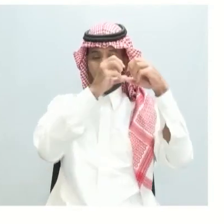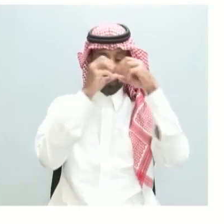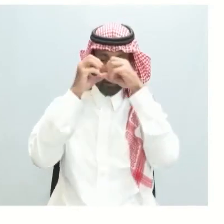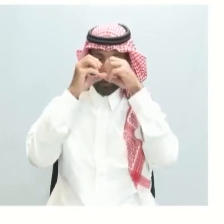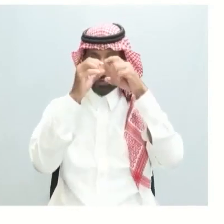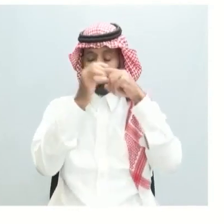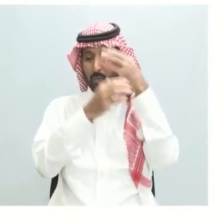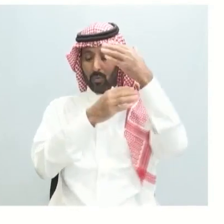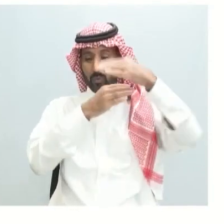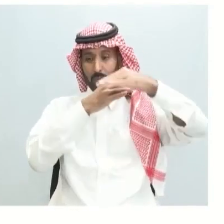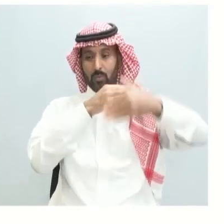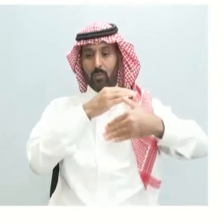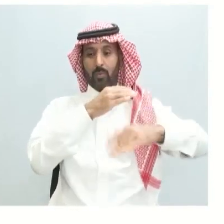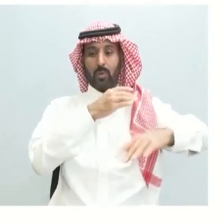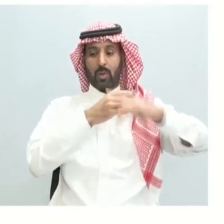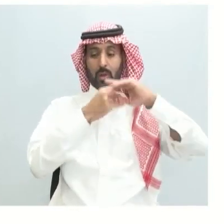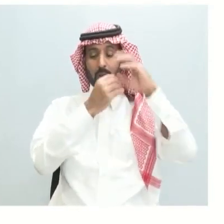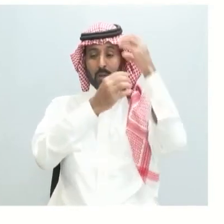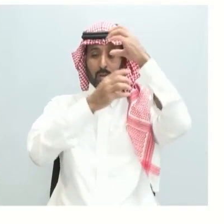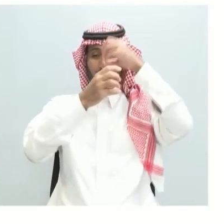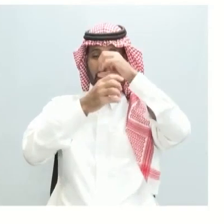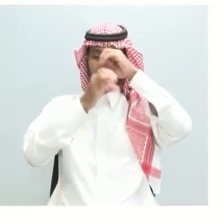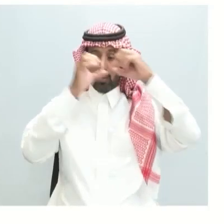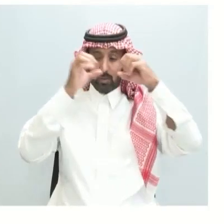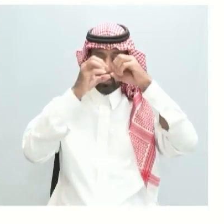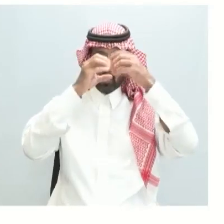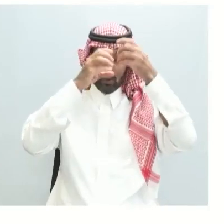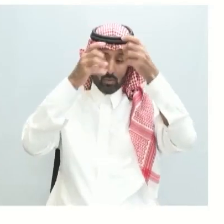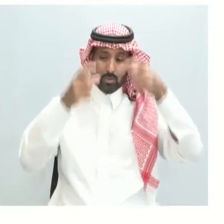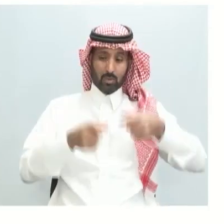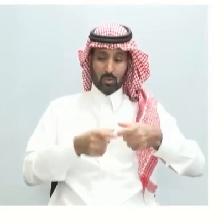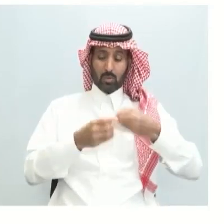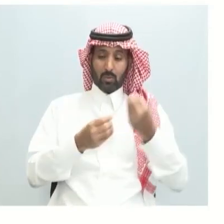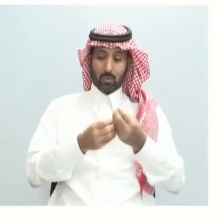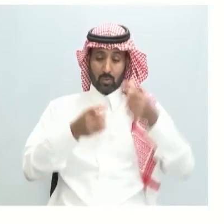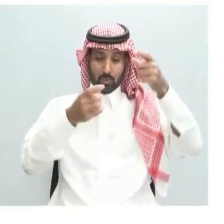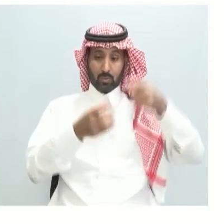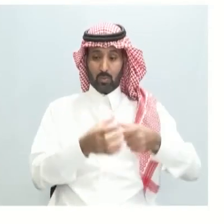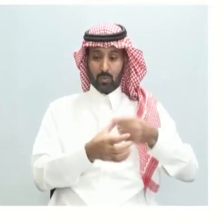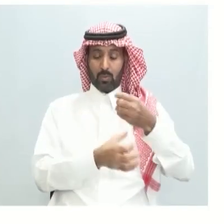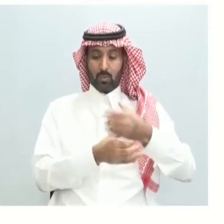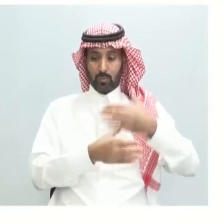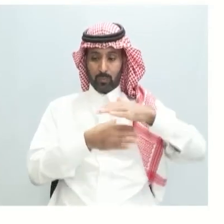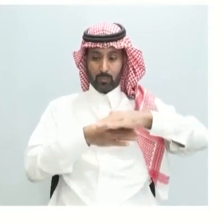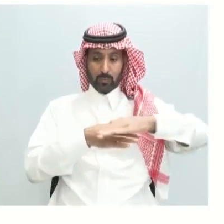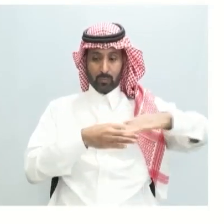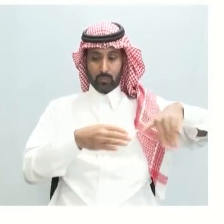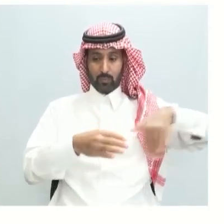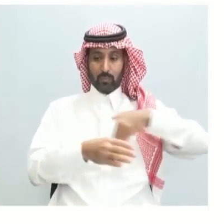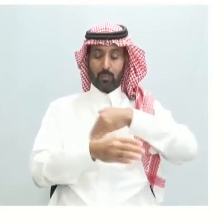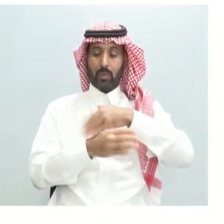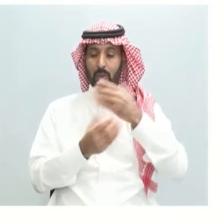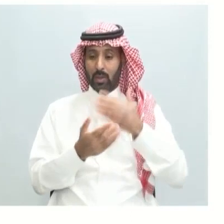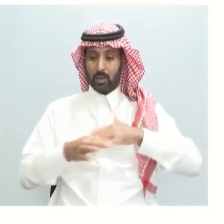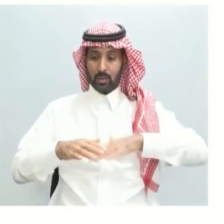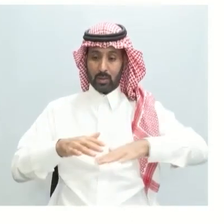and a lantern at the top. The minaret is famous for its intricate decoration of calligraphy etched in stucco and glazed turquoise